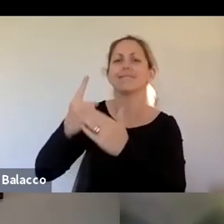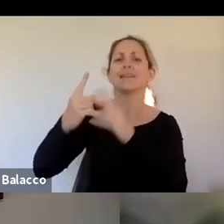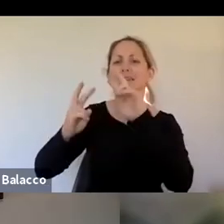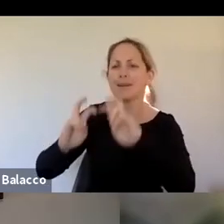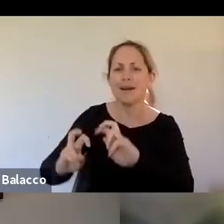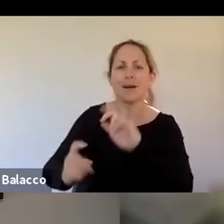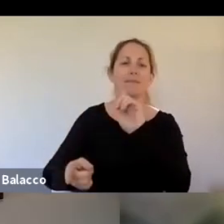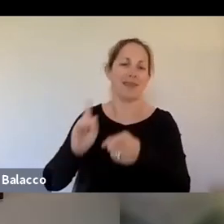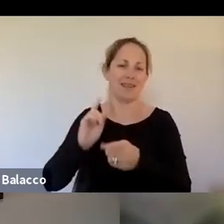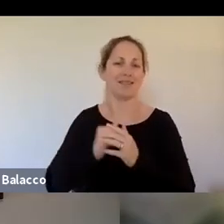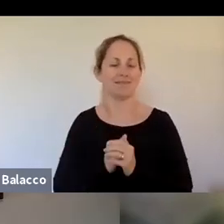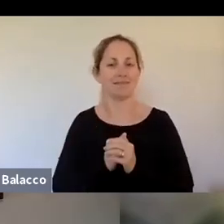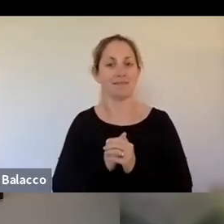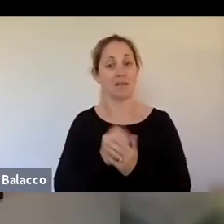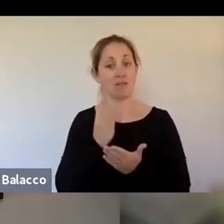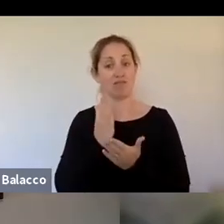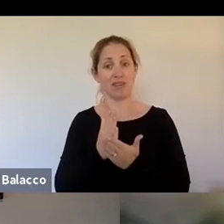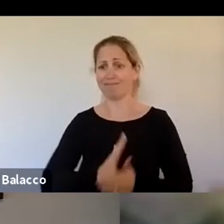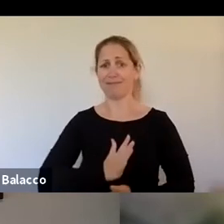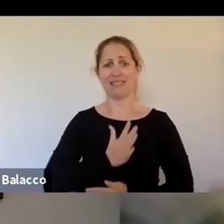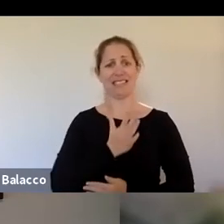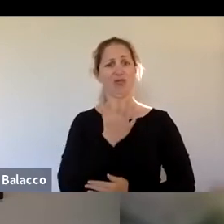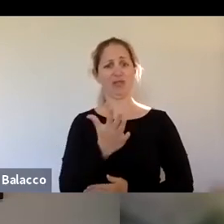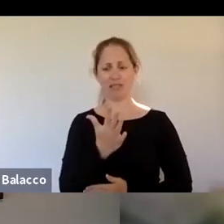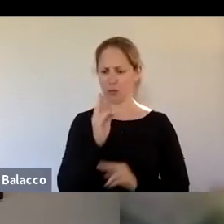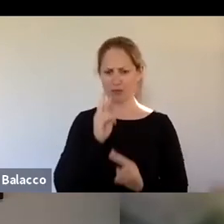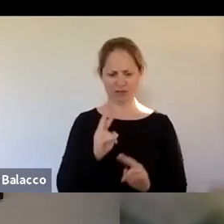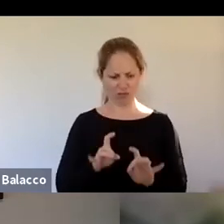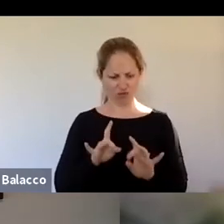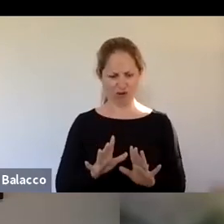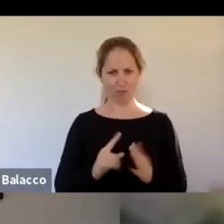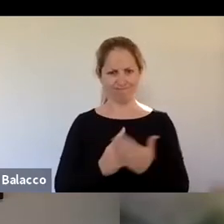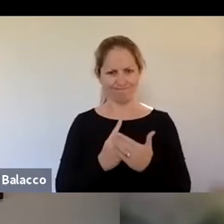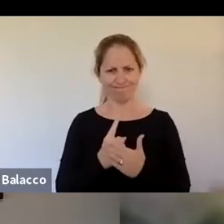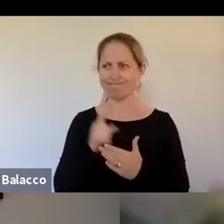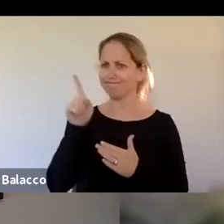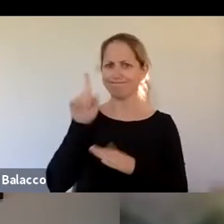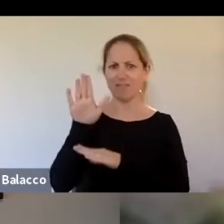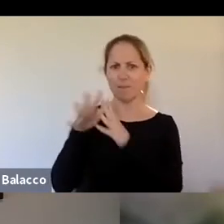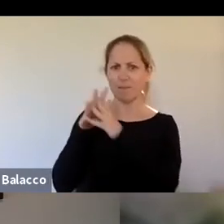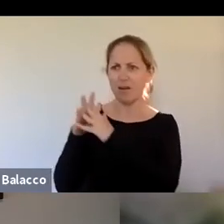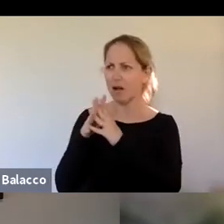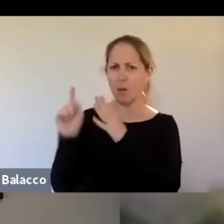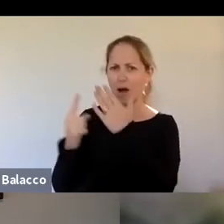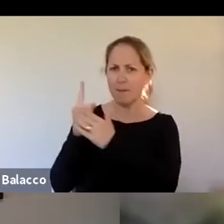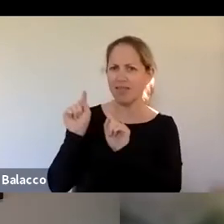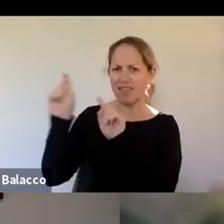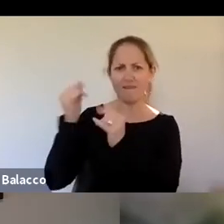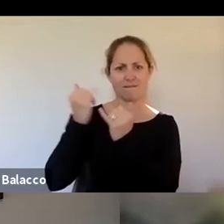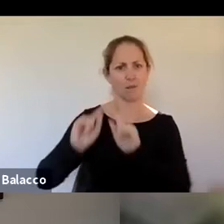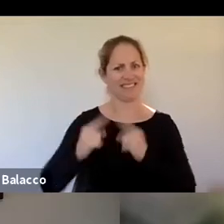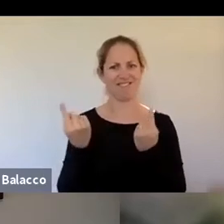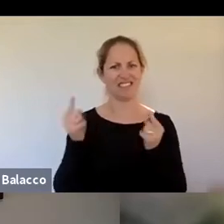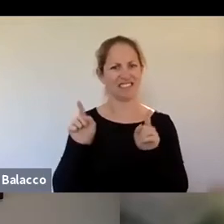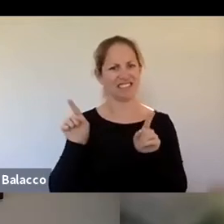And it's a really interesting moment now to look at how things compare between the Australia and US, given our two countries' very different experiences of